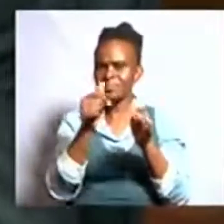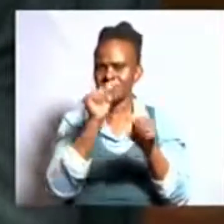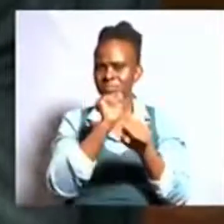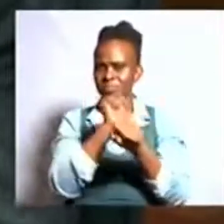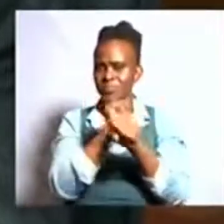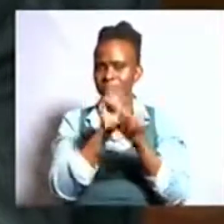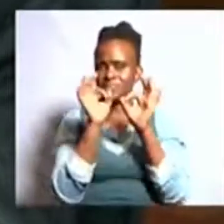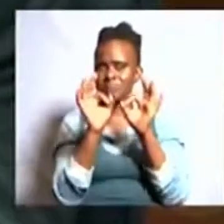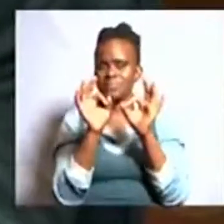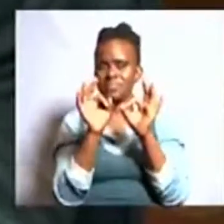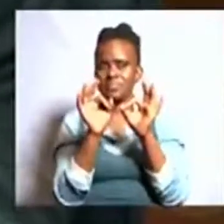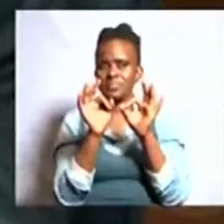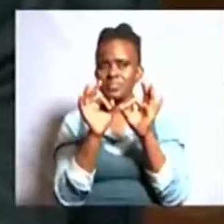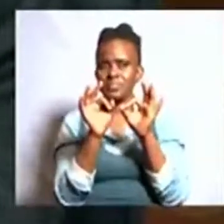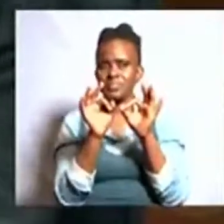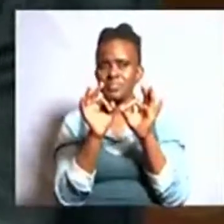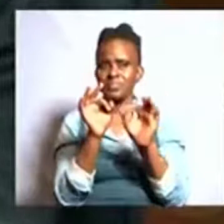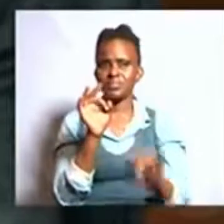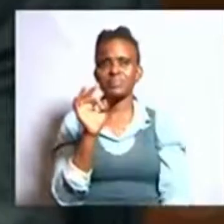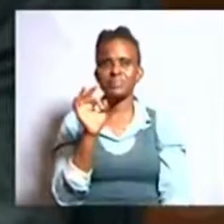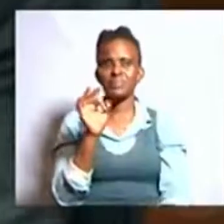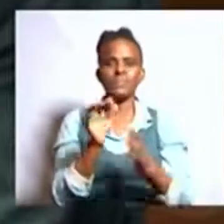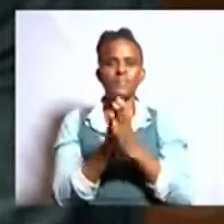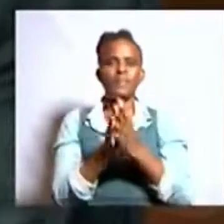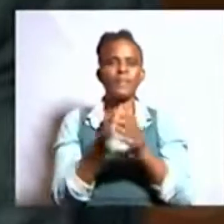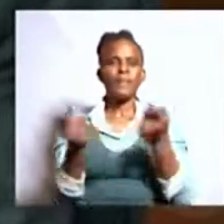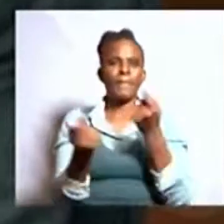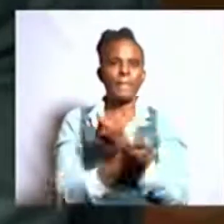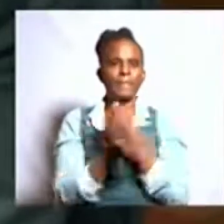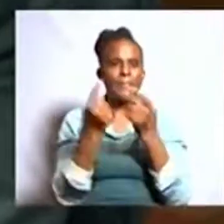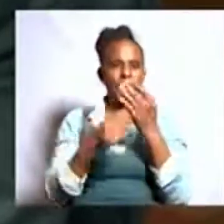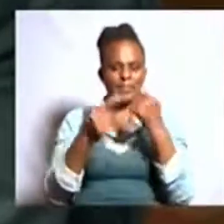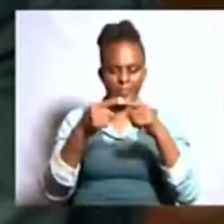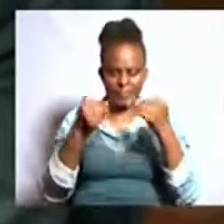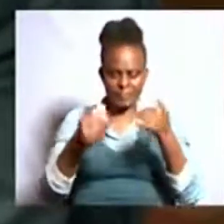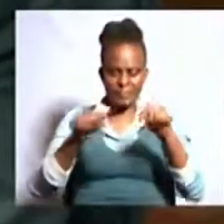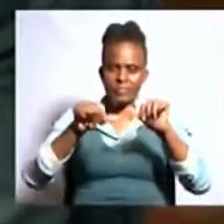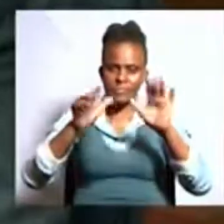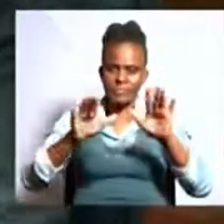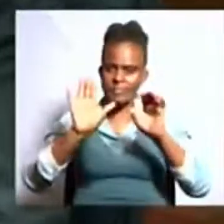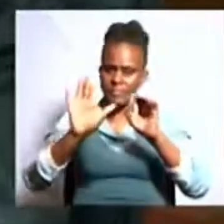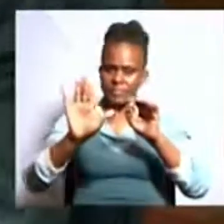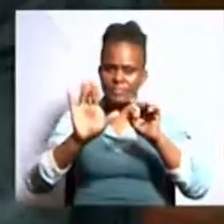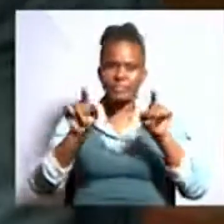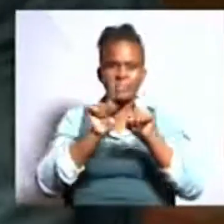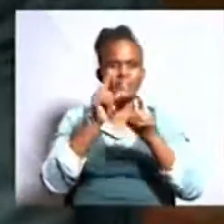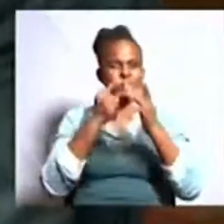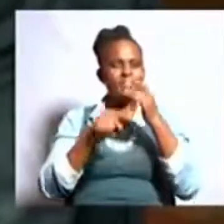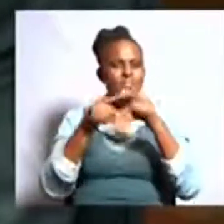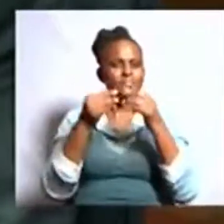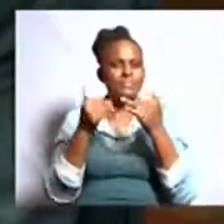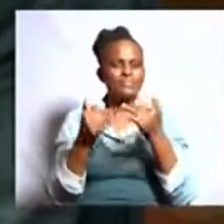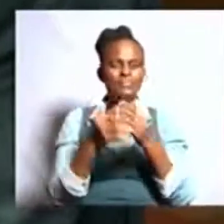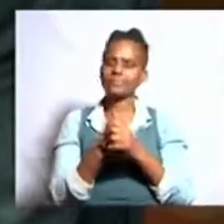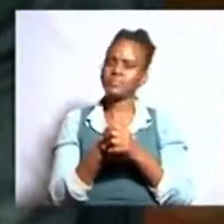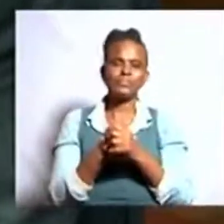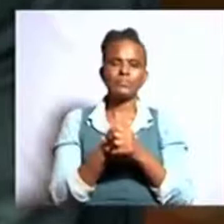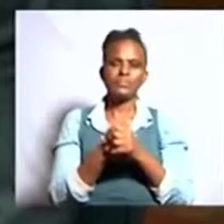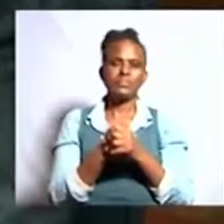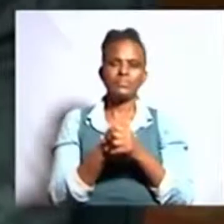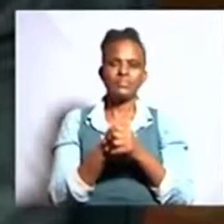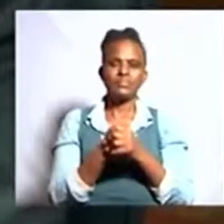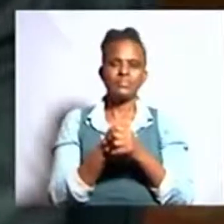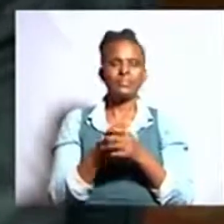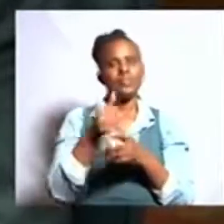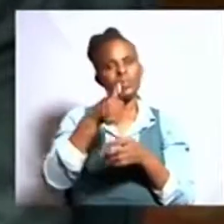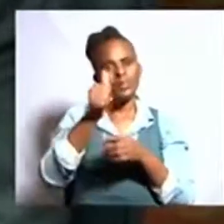something that should have changed the picture of what was on the ground when auditors were there and what is on the ground right now. You